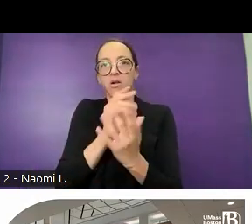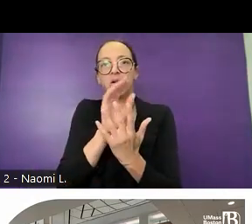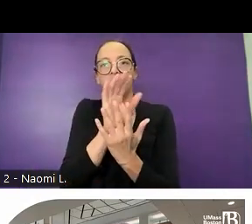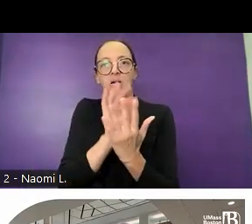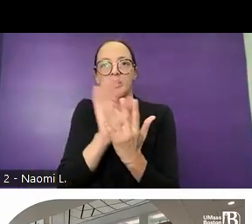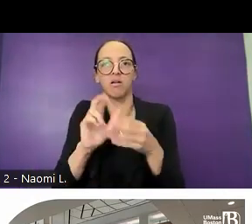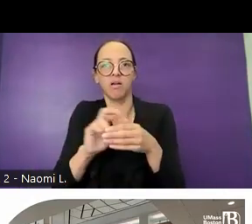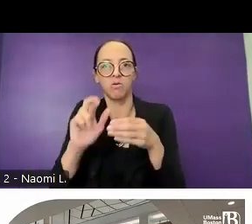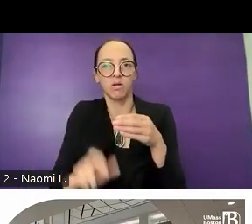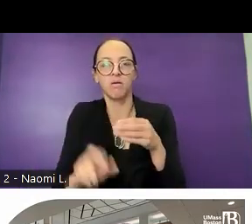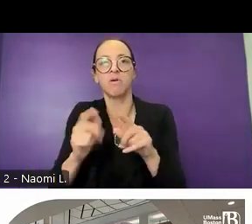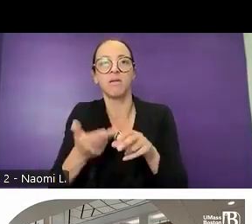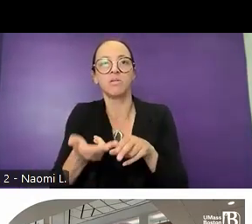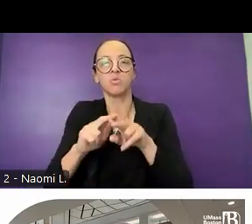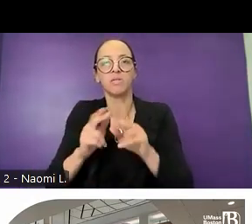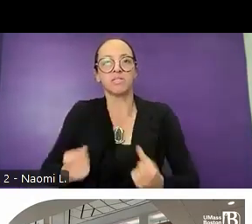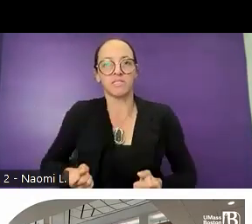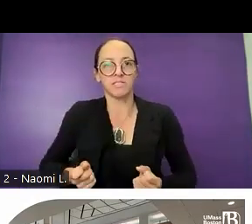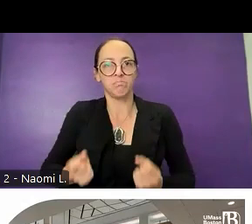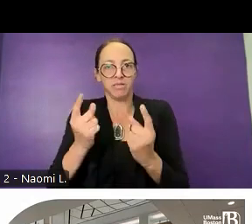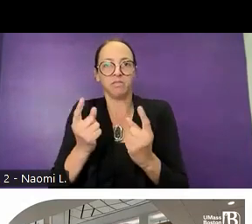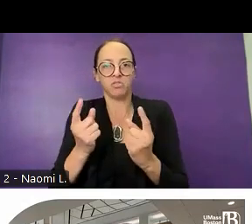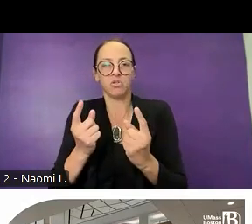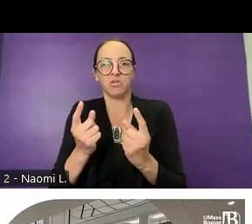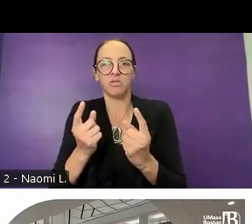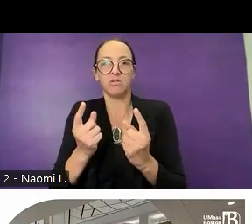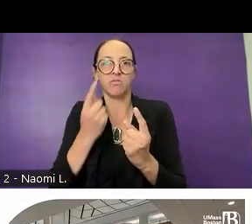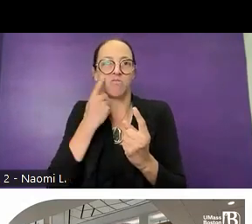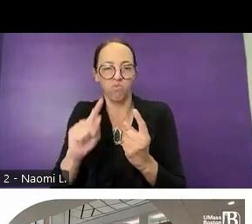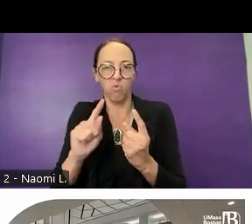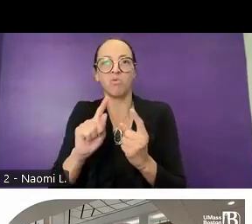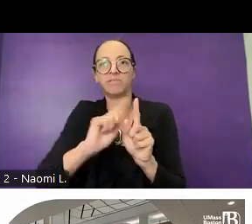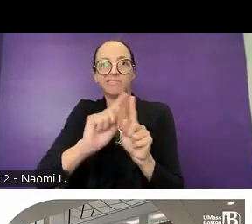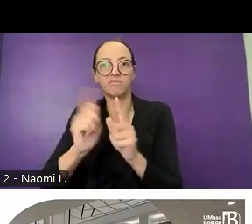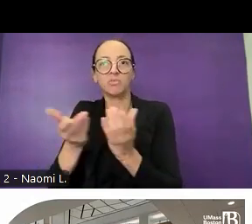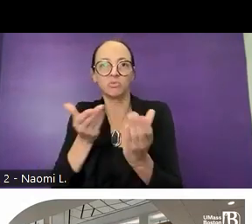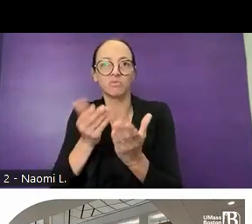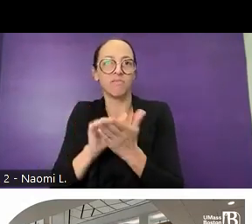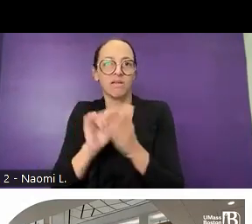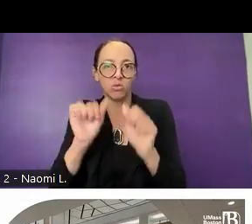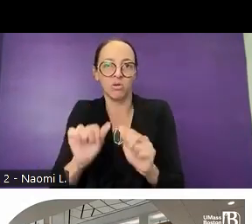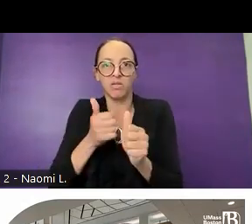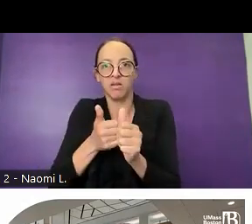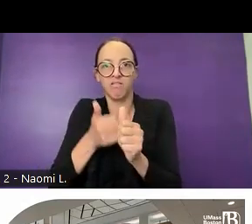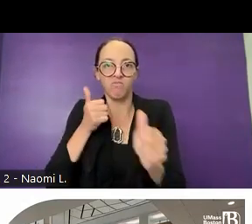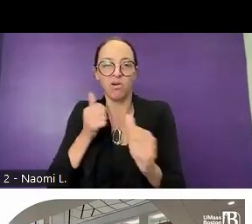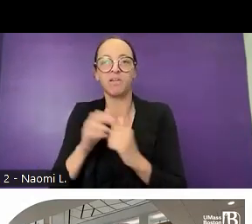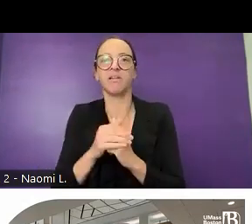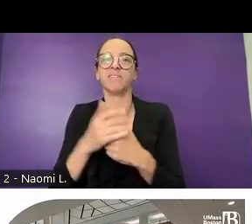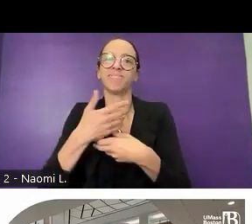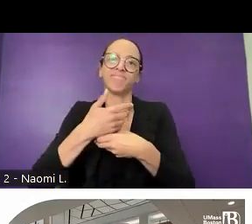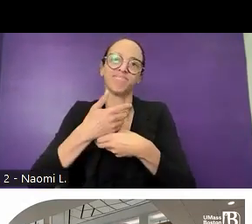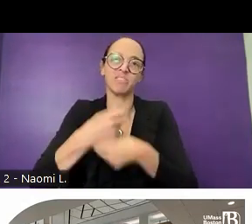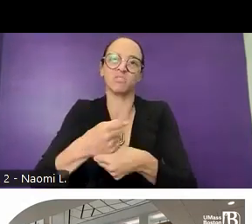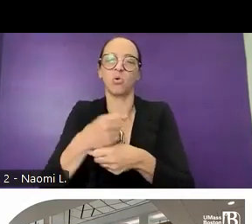that might have been avoided. In short, they face a situation of you're on your own